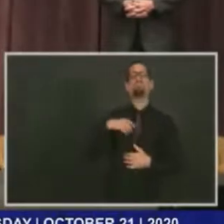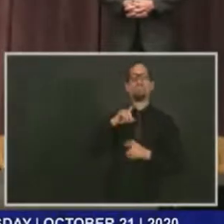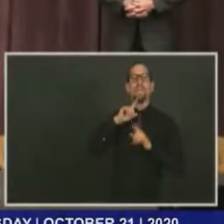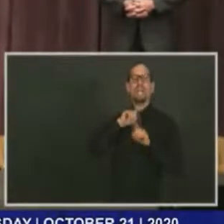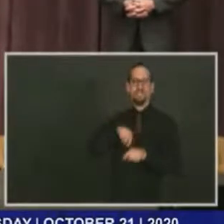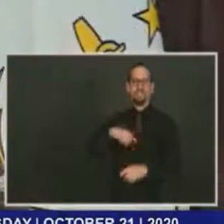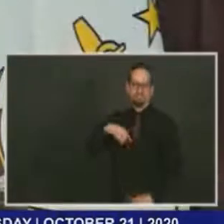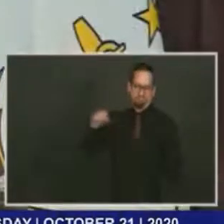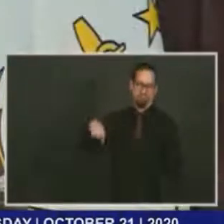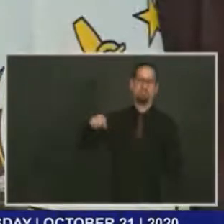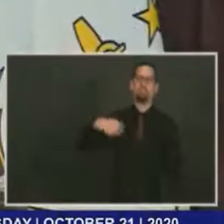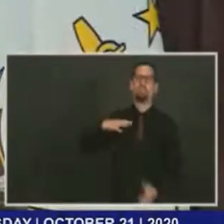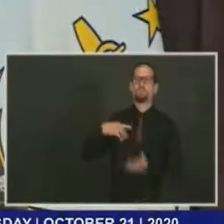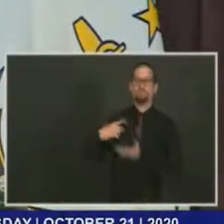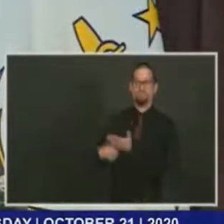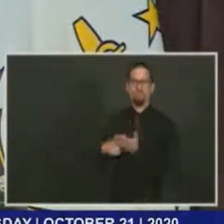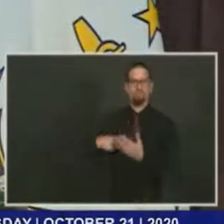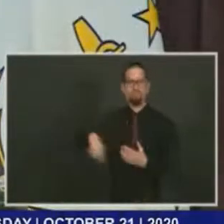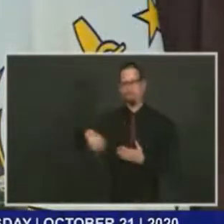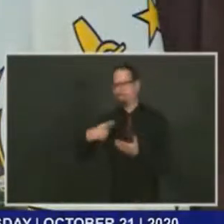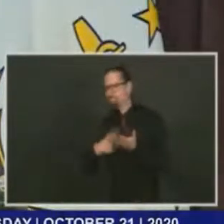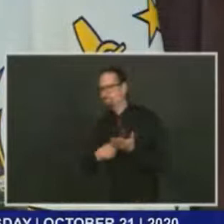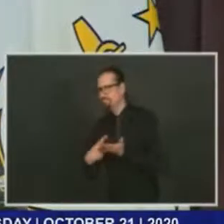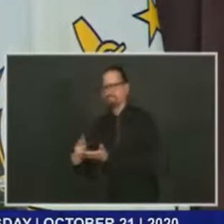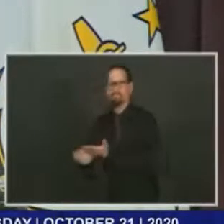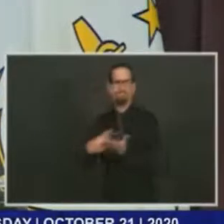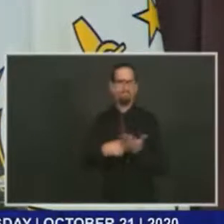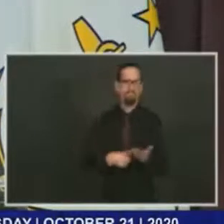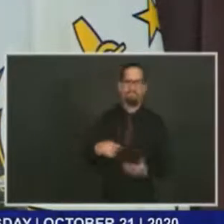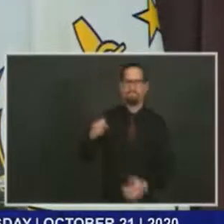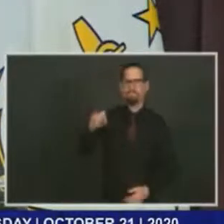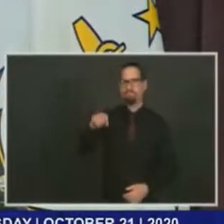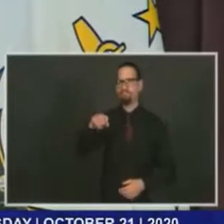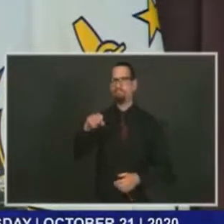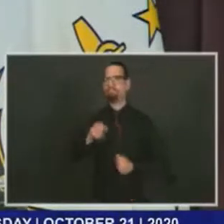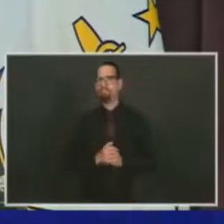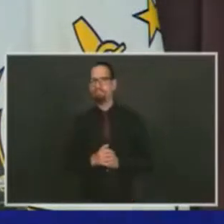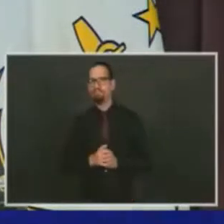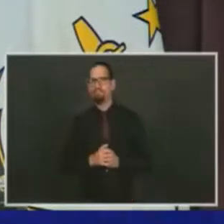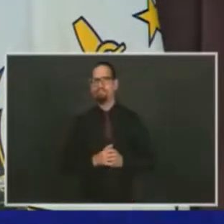very interested in that. Obviously, as we've talked about here, I've